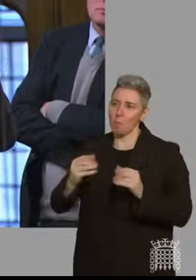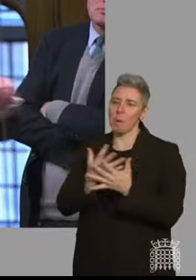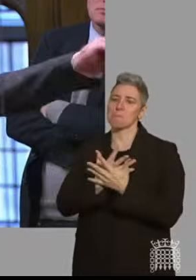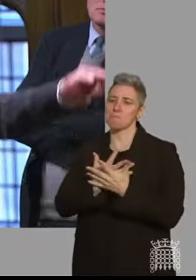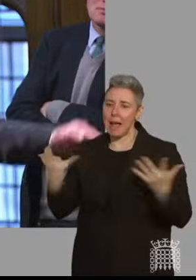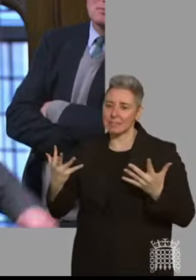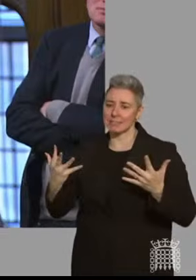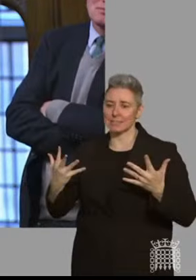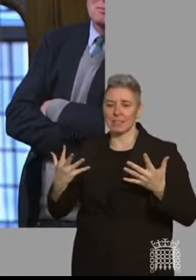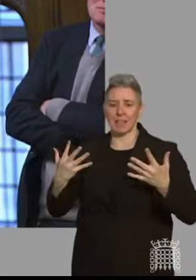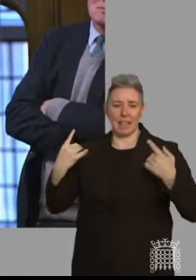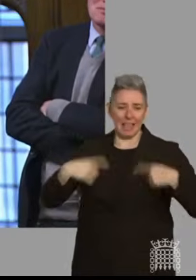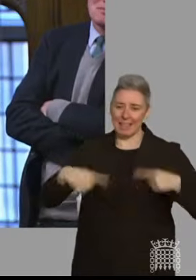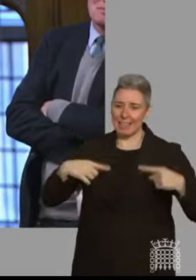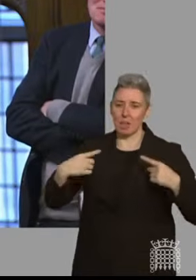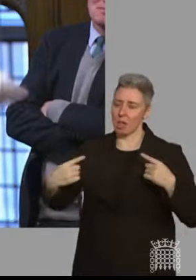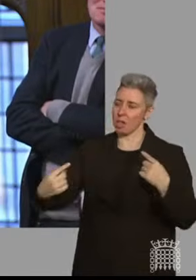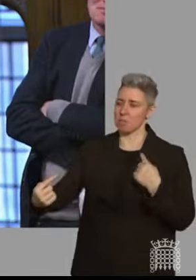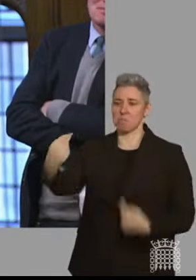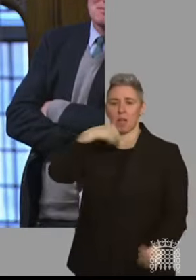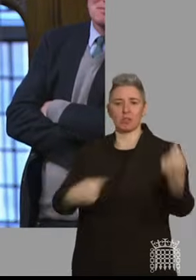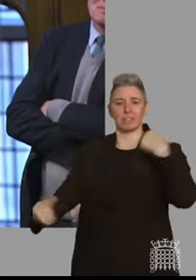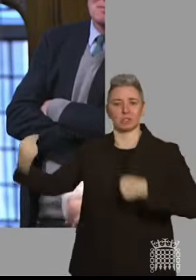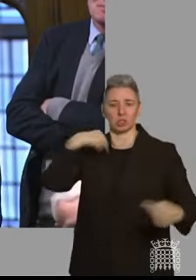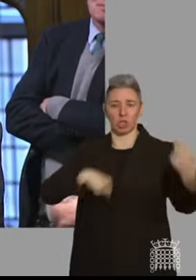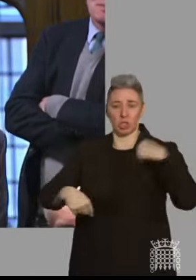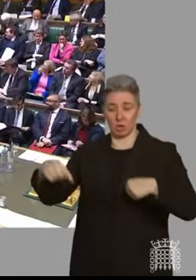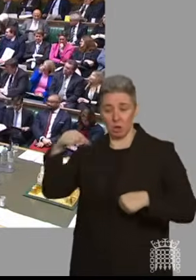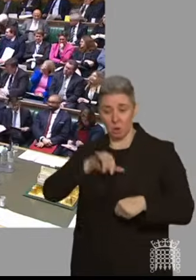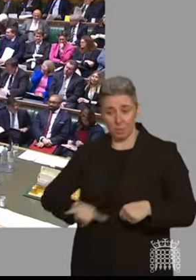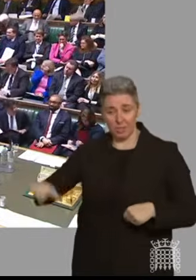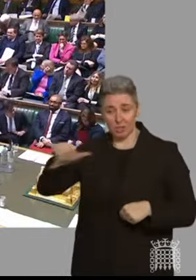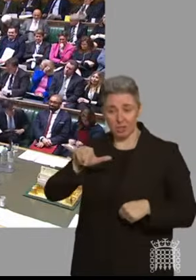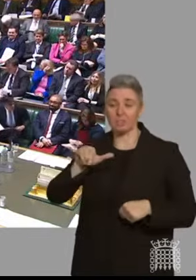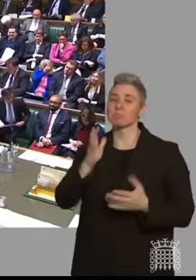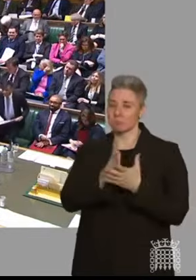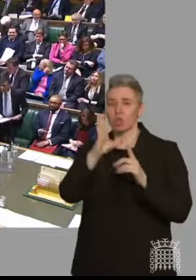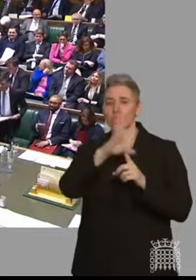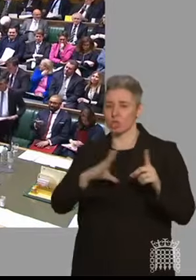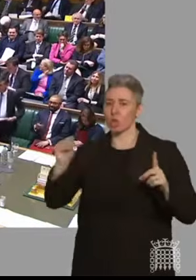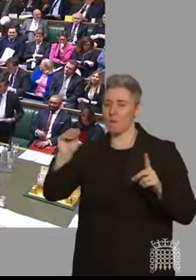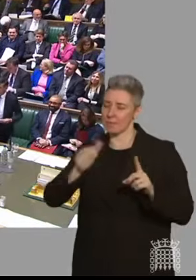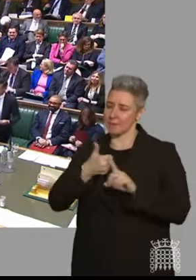the Conservative Party? Let's unite our movement and do that.